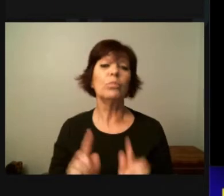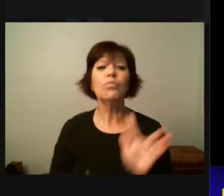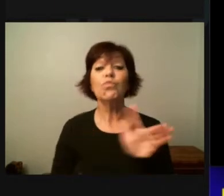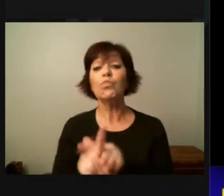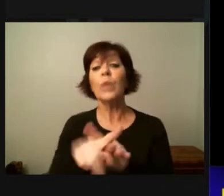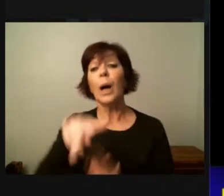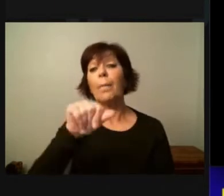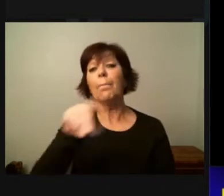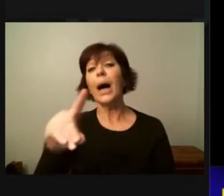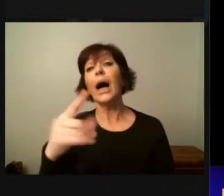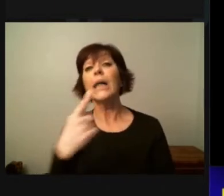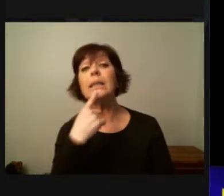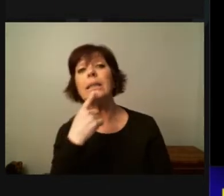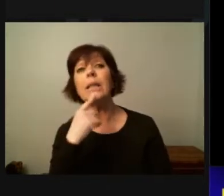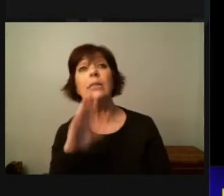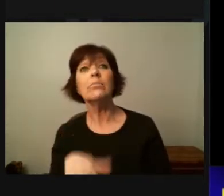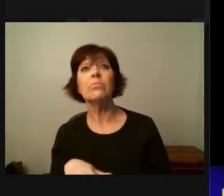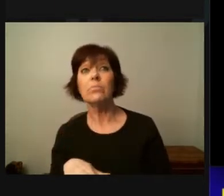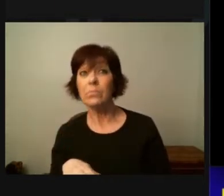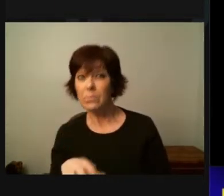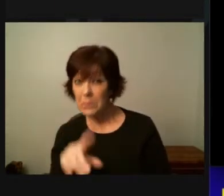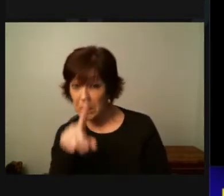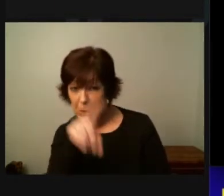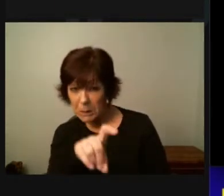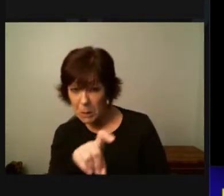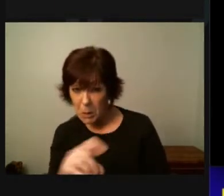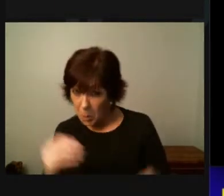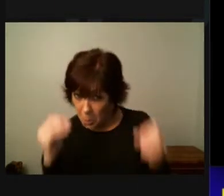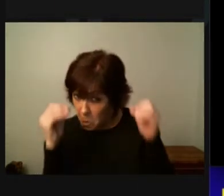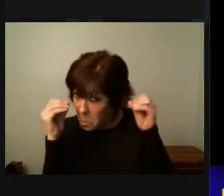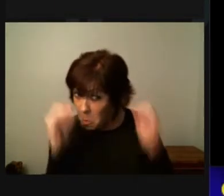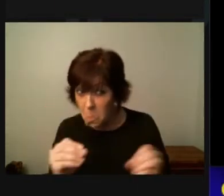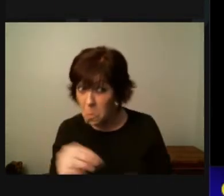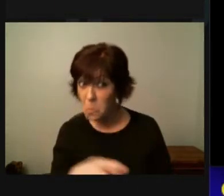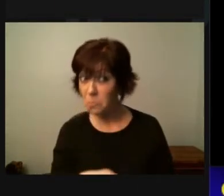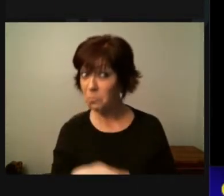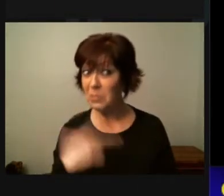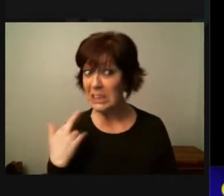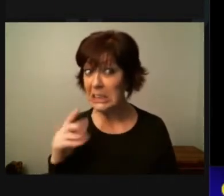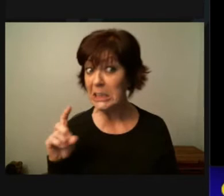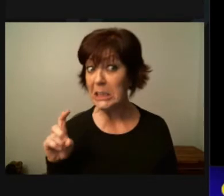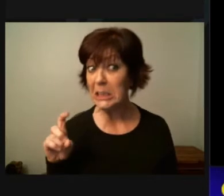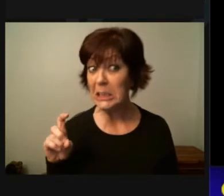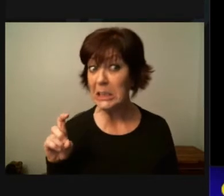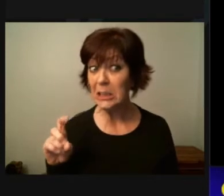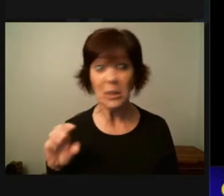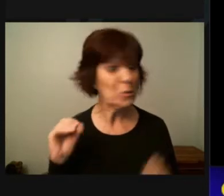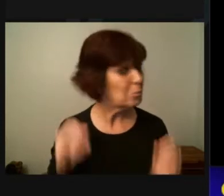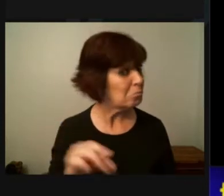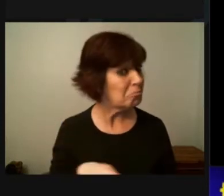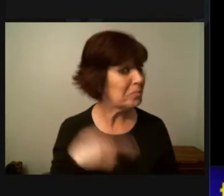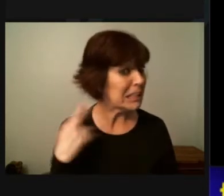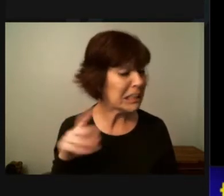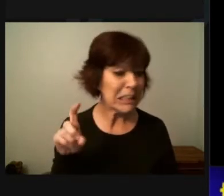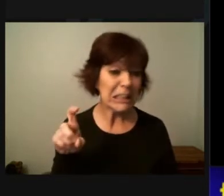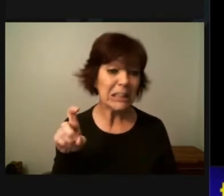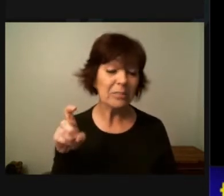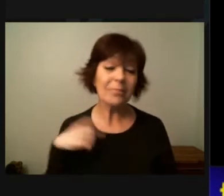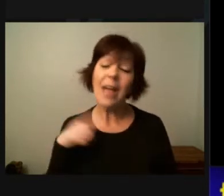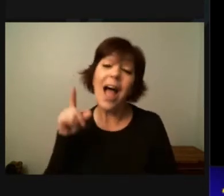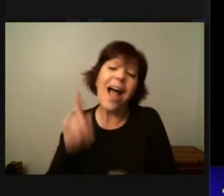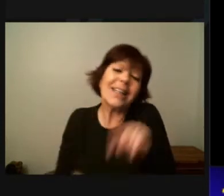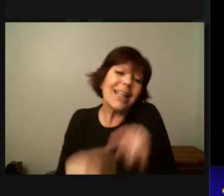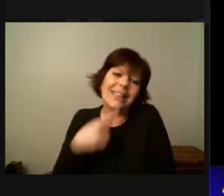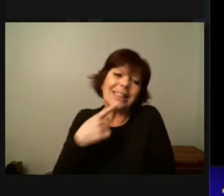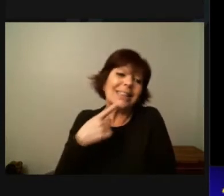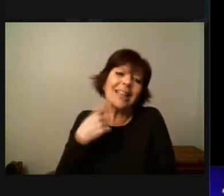say to me, is there absolutely no risks that I'm taking by getting this vaccine?